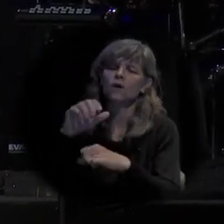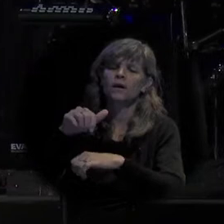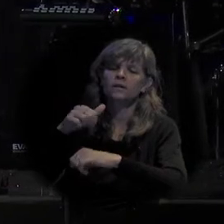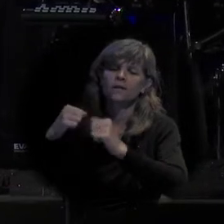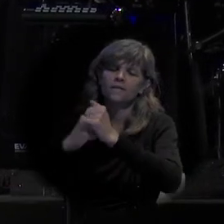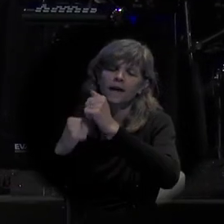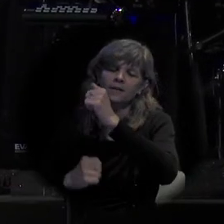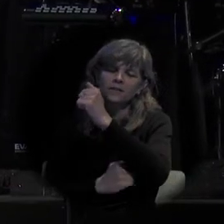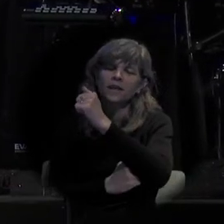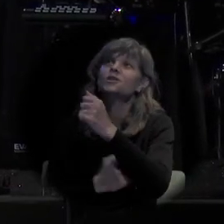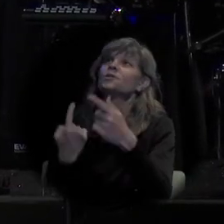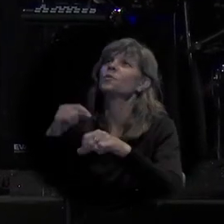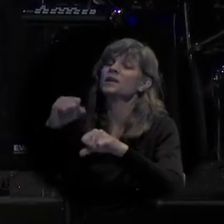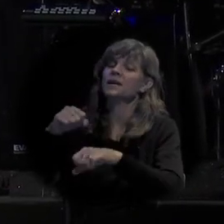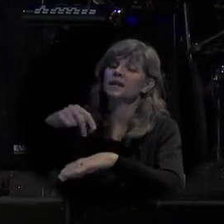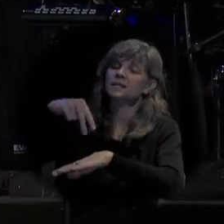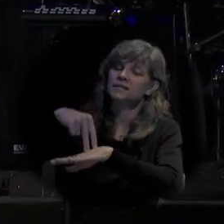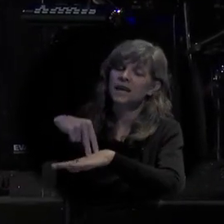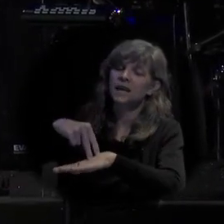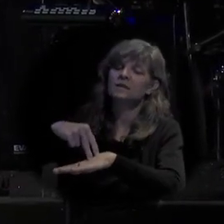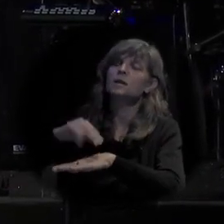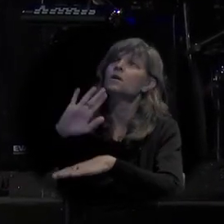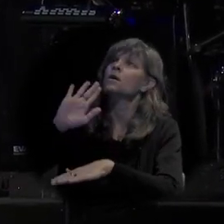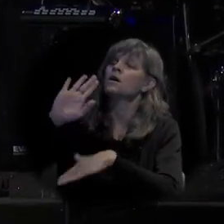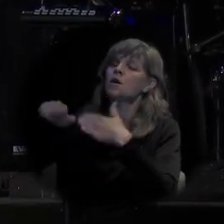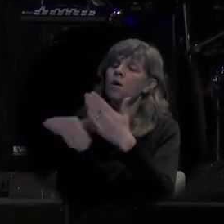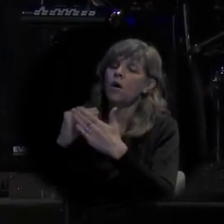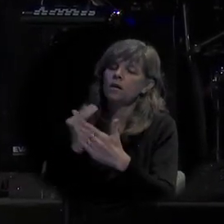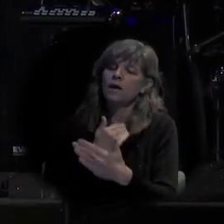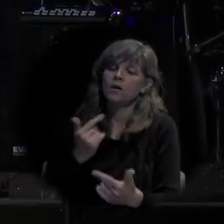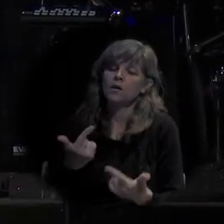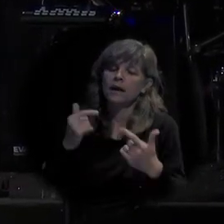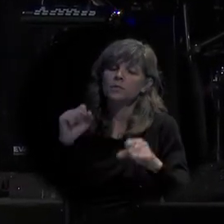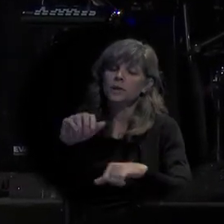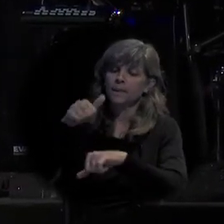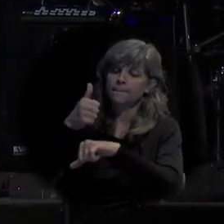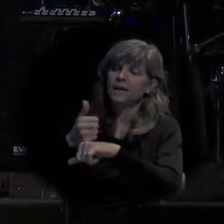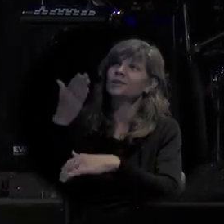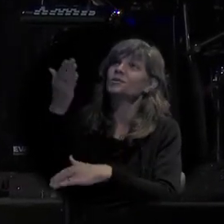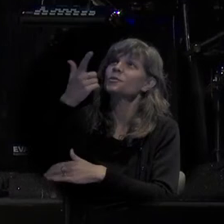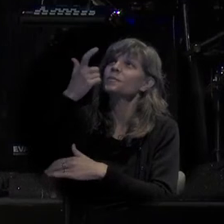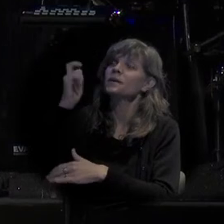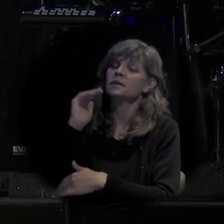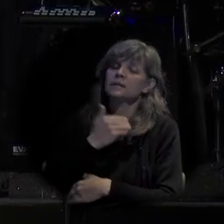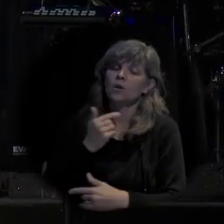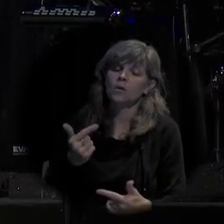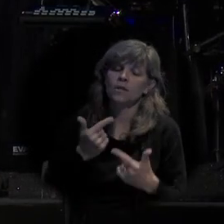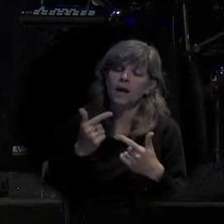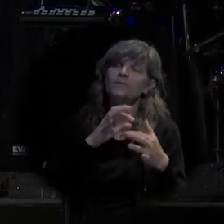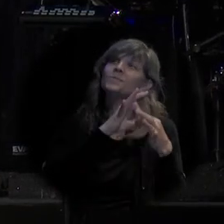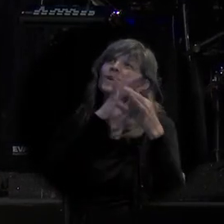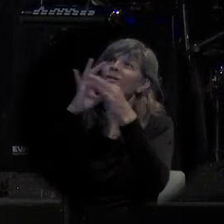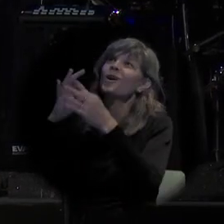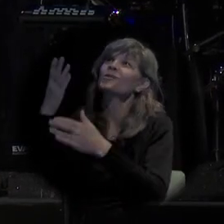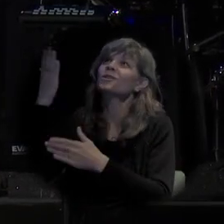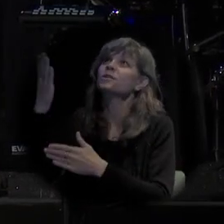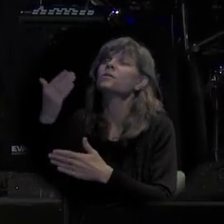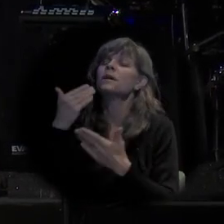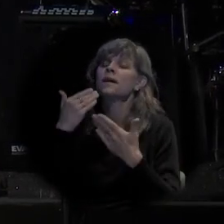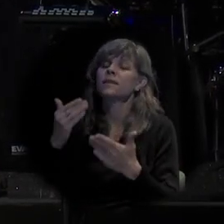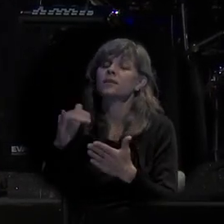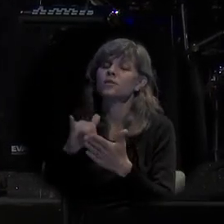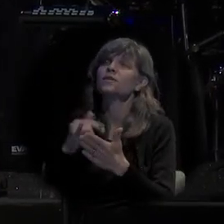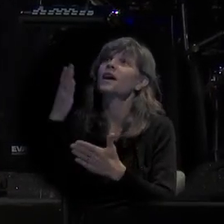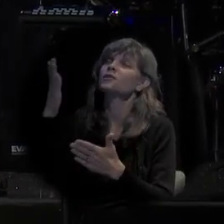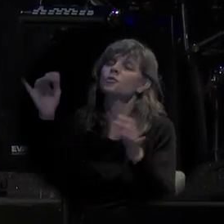which we can stand and base our entire lives upon, because they are yours. Thank you for being